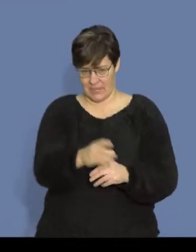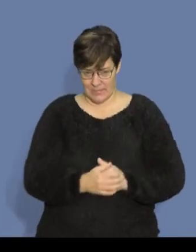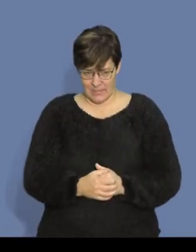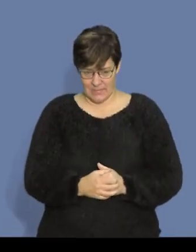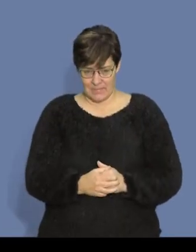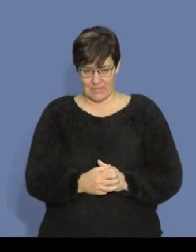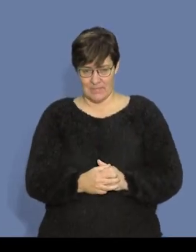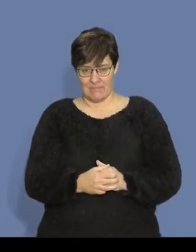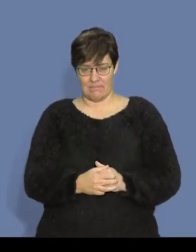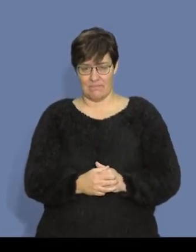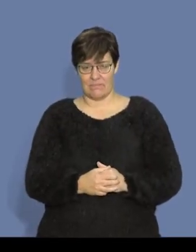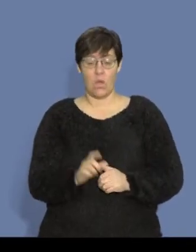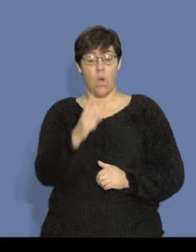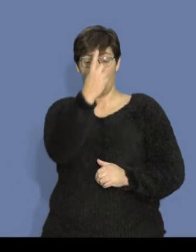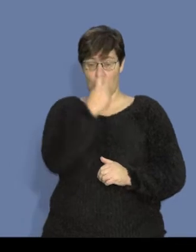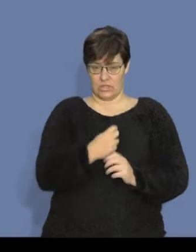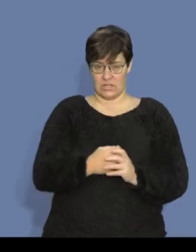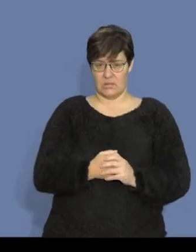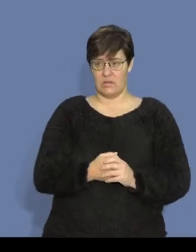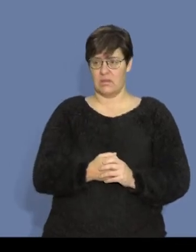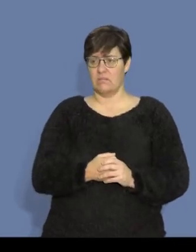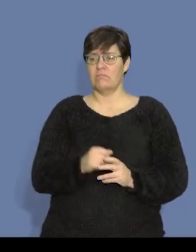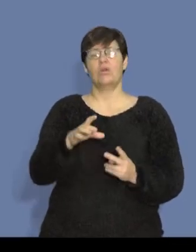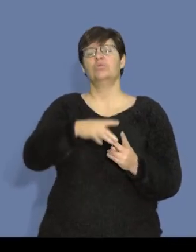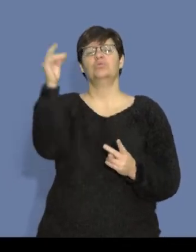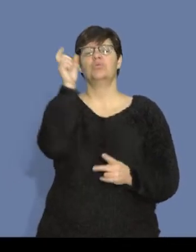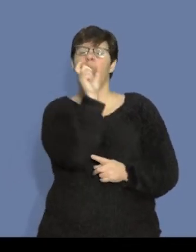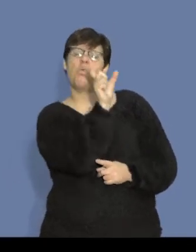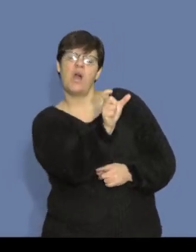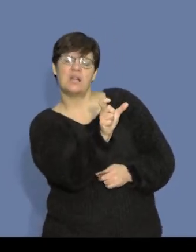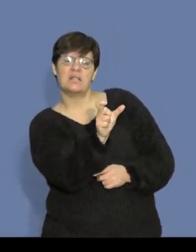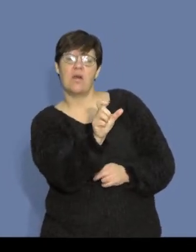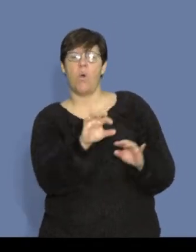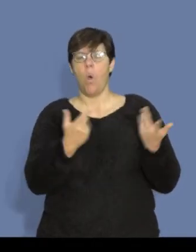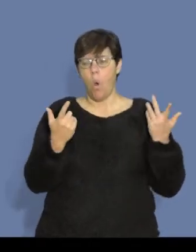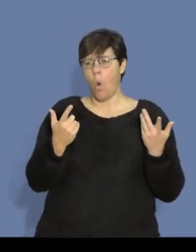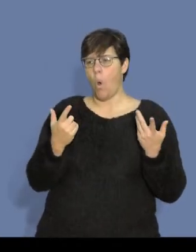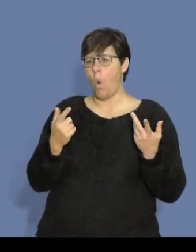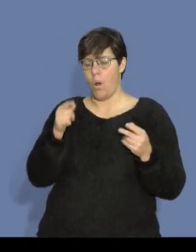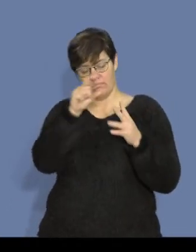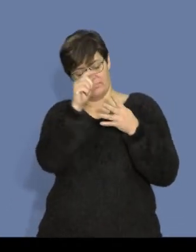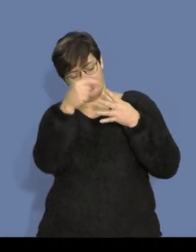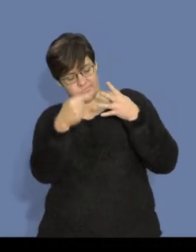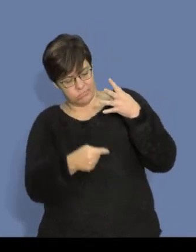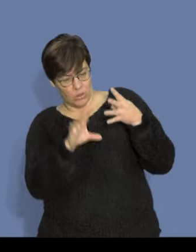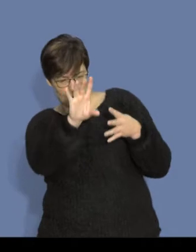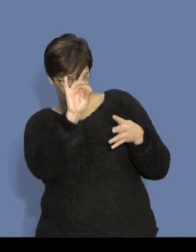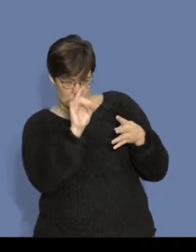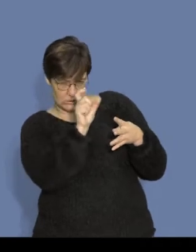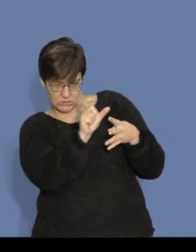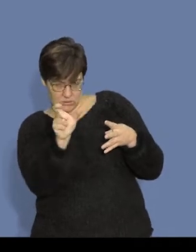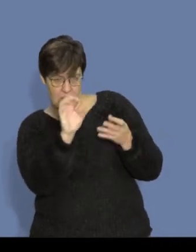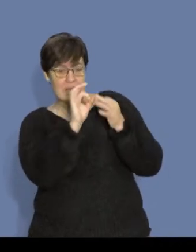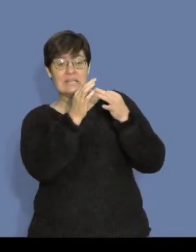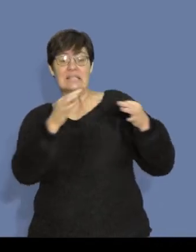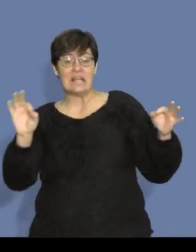Okay, the question says, choose a word or a phrase from the alternatives provided to complete the